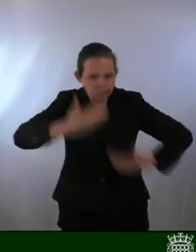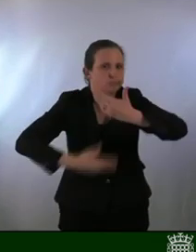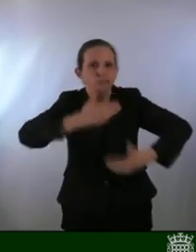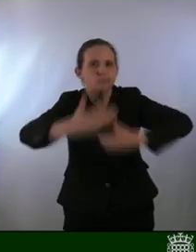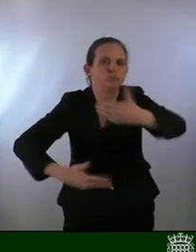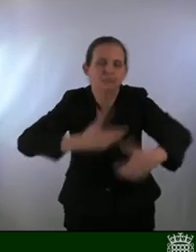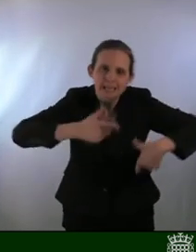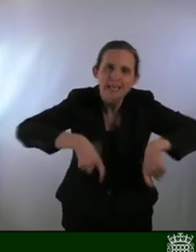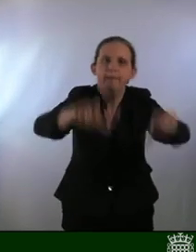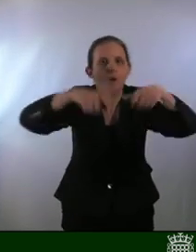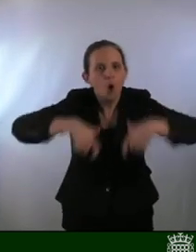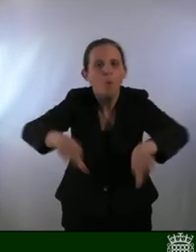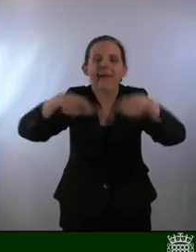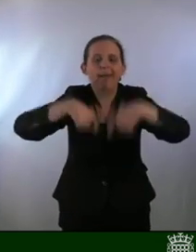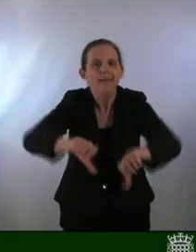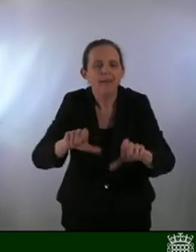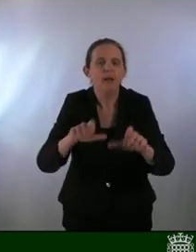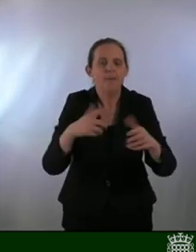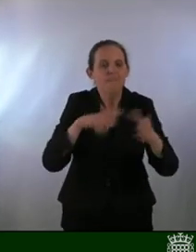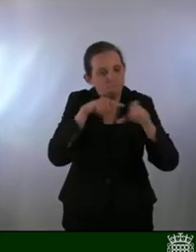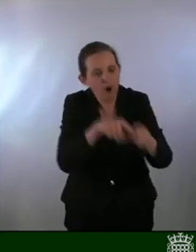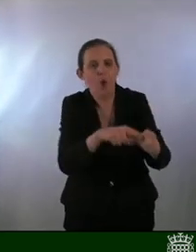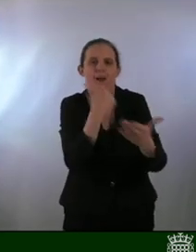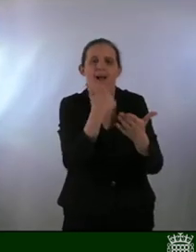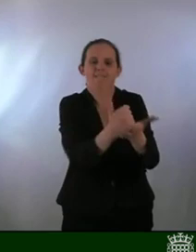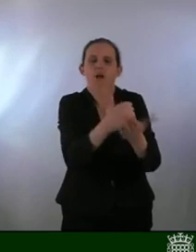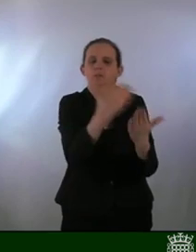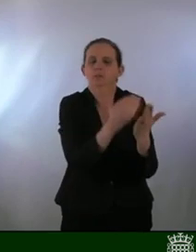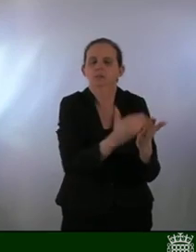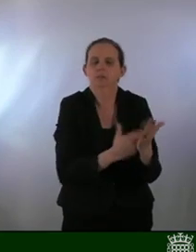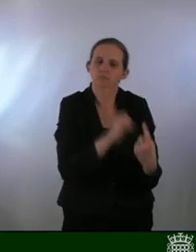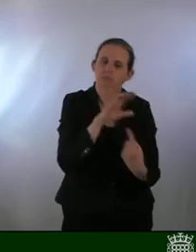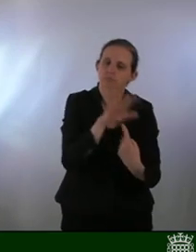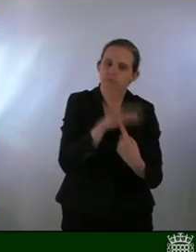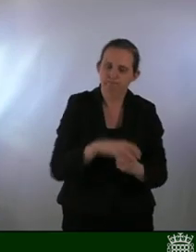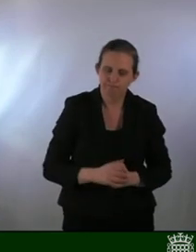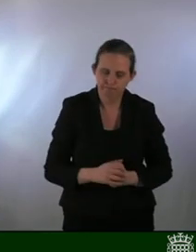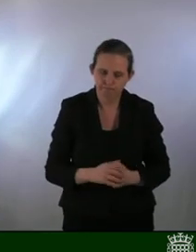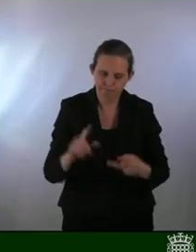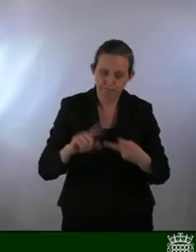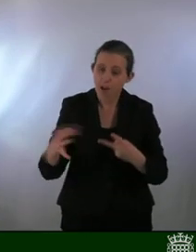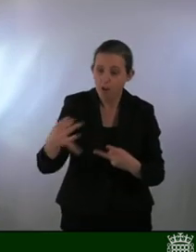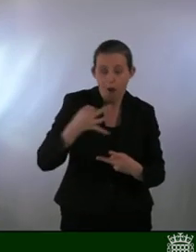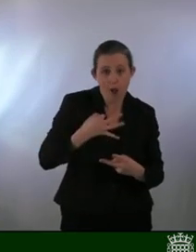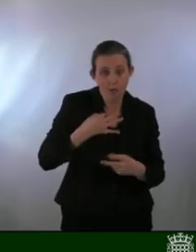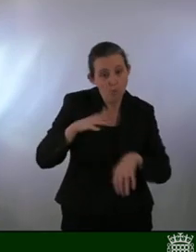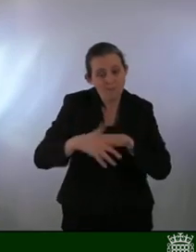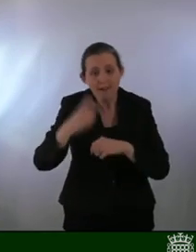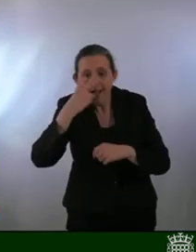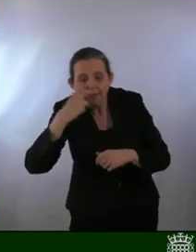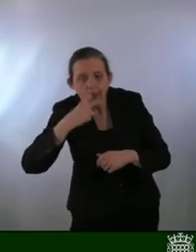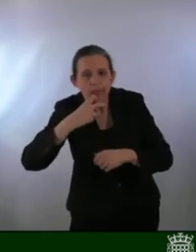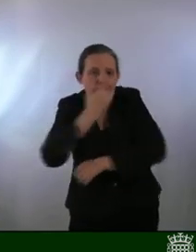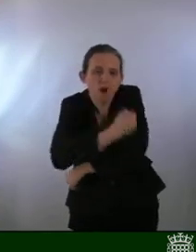possibly can within the limits of the advice that we have given. He asked about shielding and about the